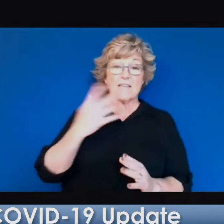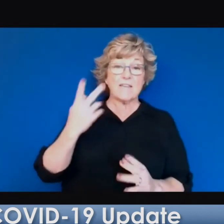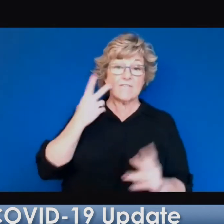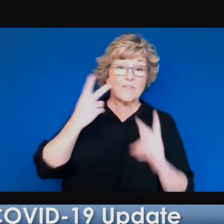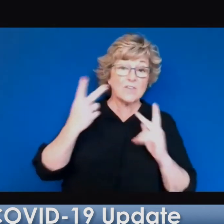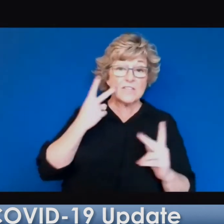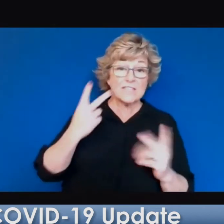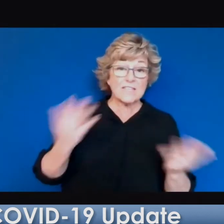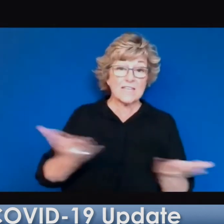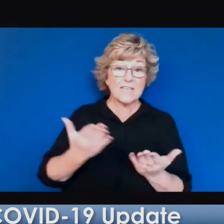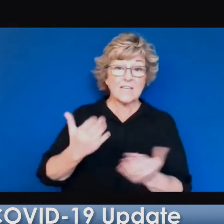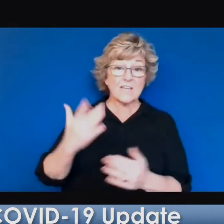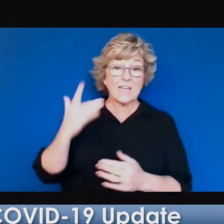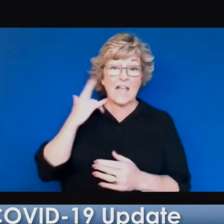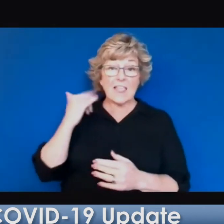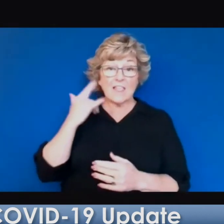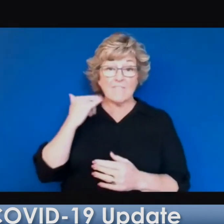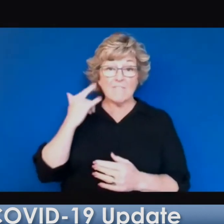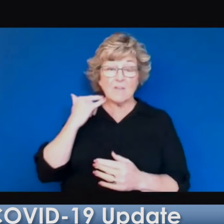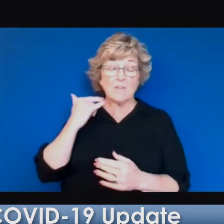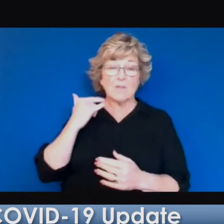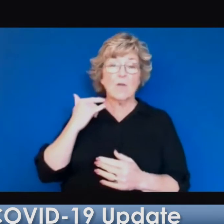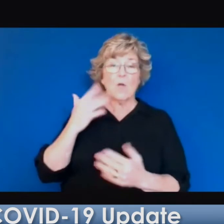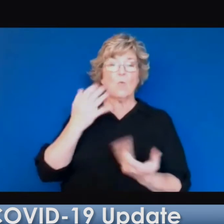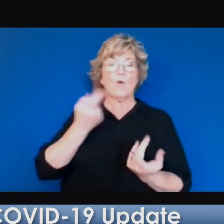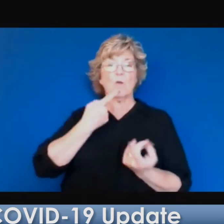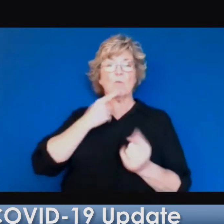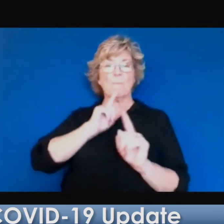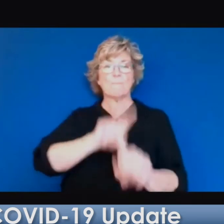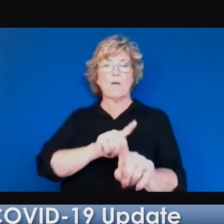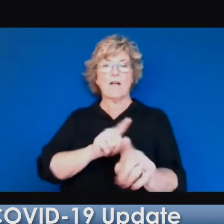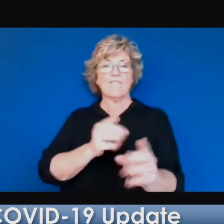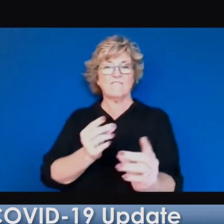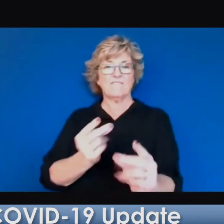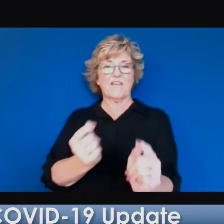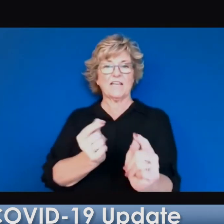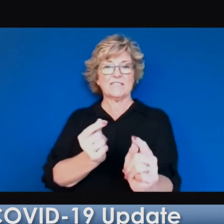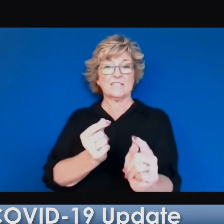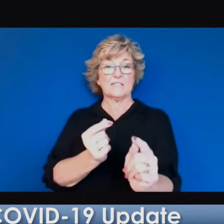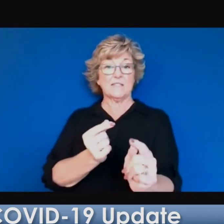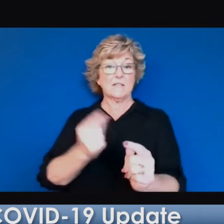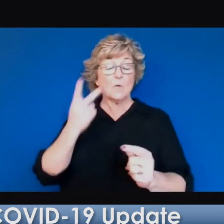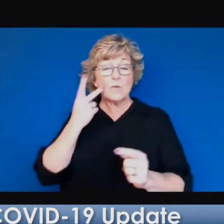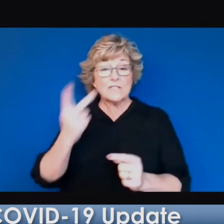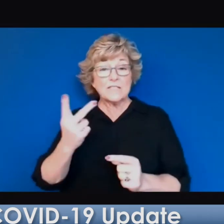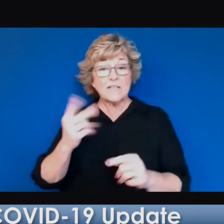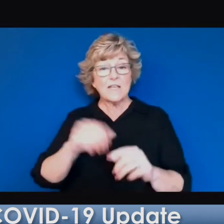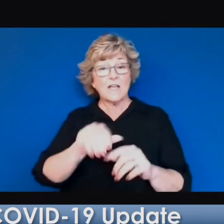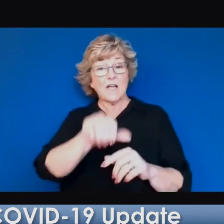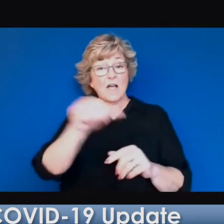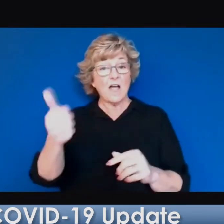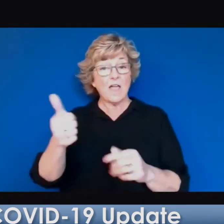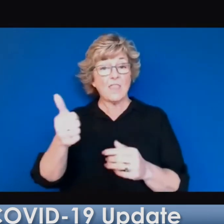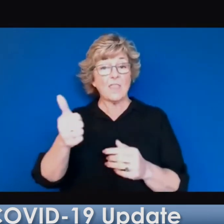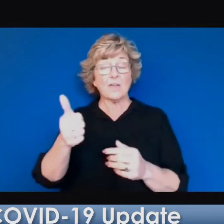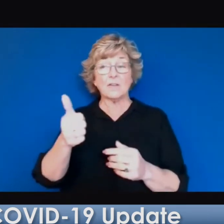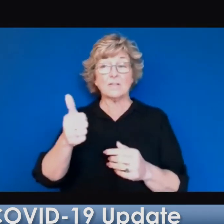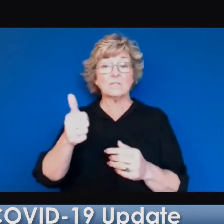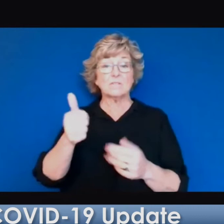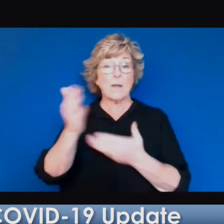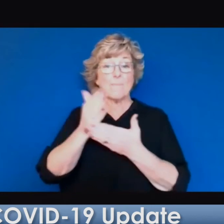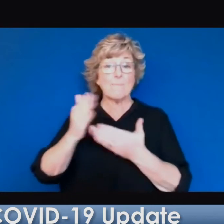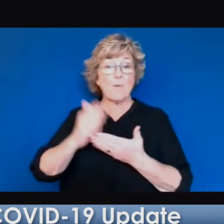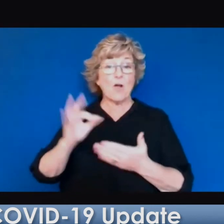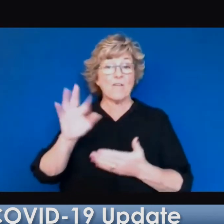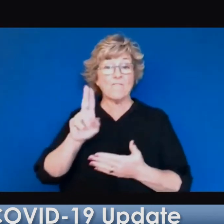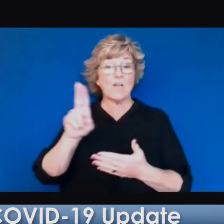here in California, that we're able to react to it very quickly. If we see it in the other parts of the nation, that we're similarly